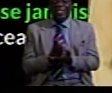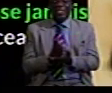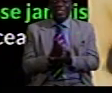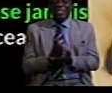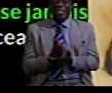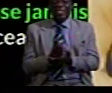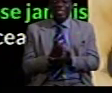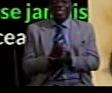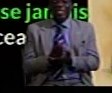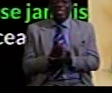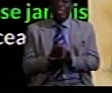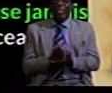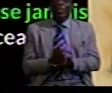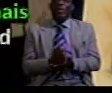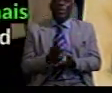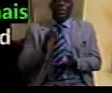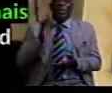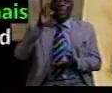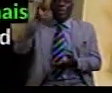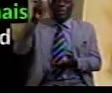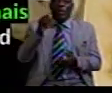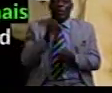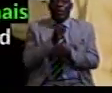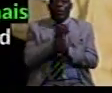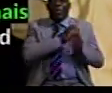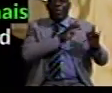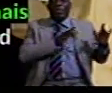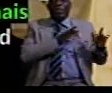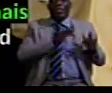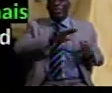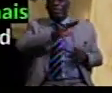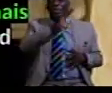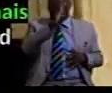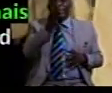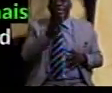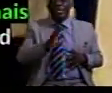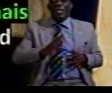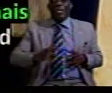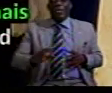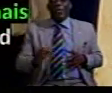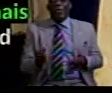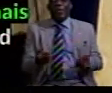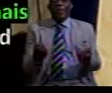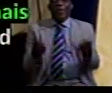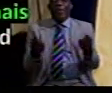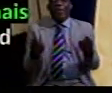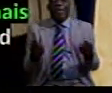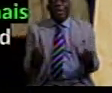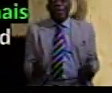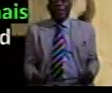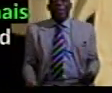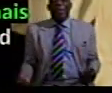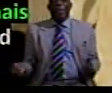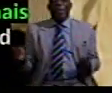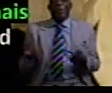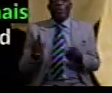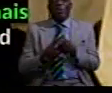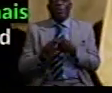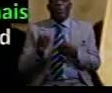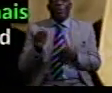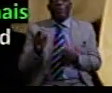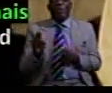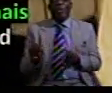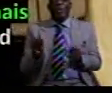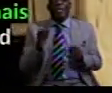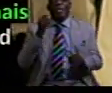cease, his mercy is never come to